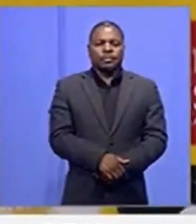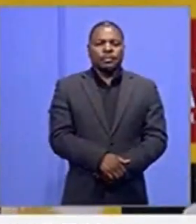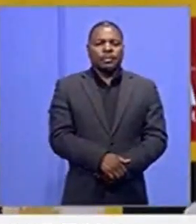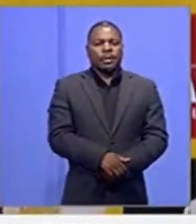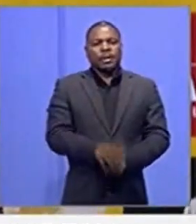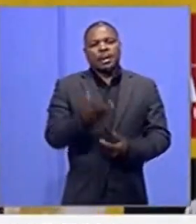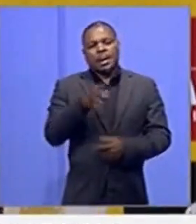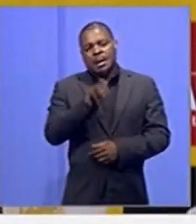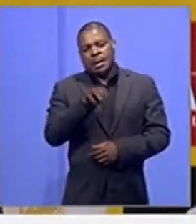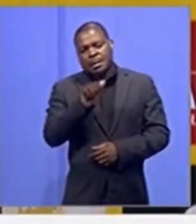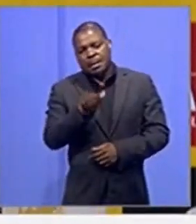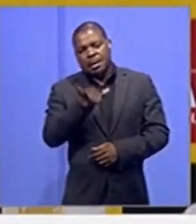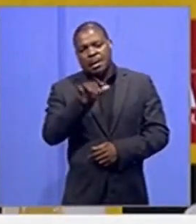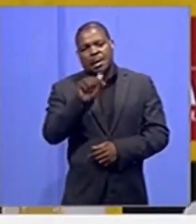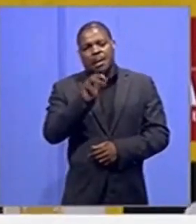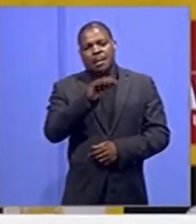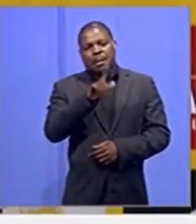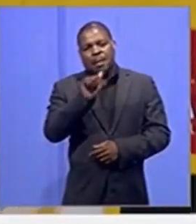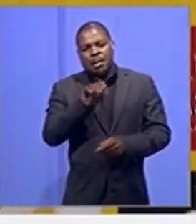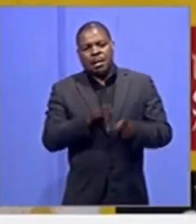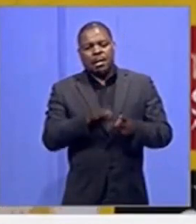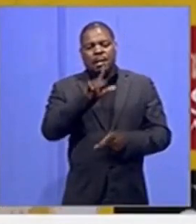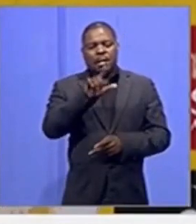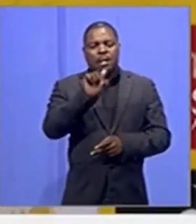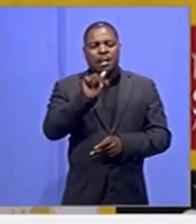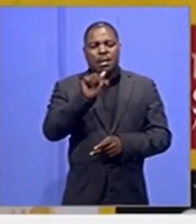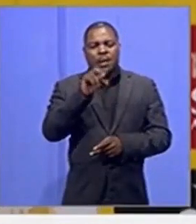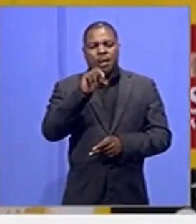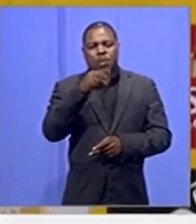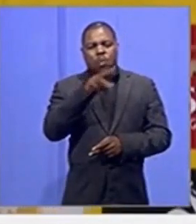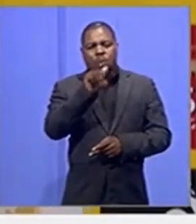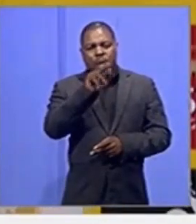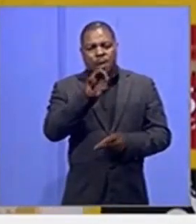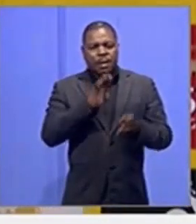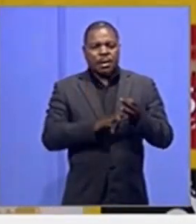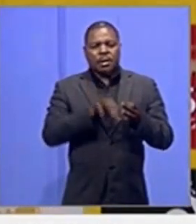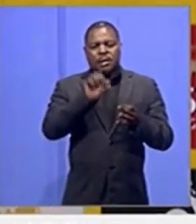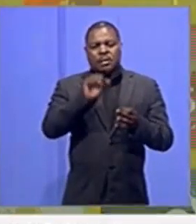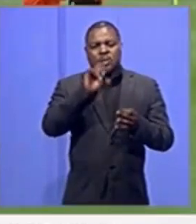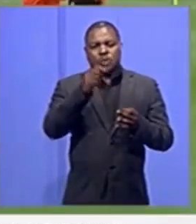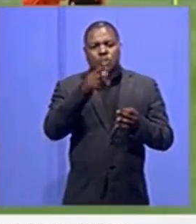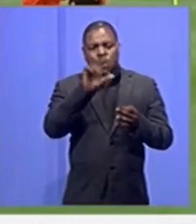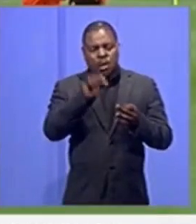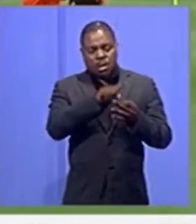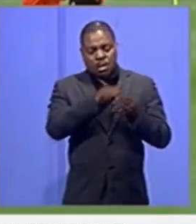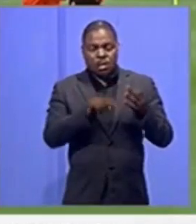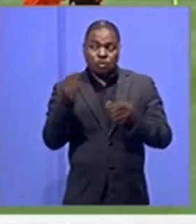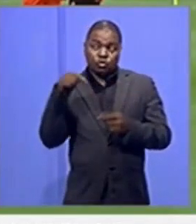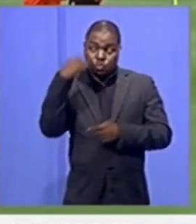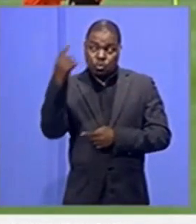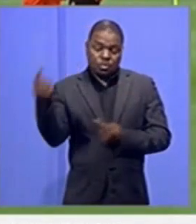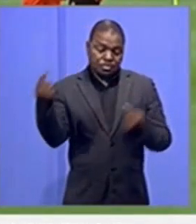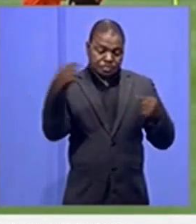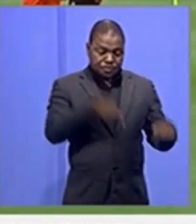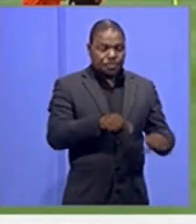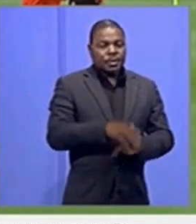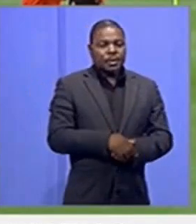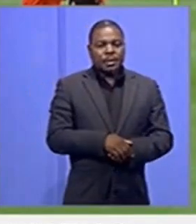Mayambela, Longwane and Sitole. So tomorrow morning they arrive and they will join the group. I will also